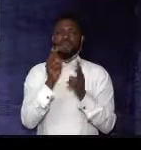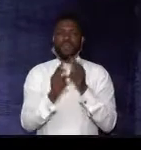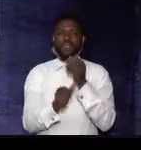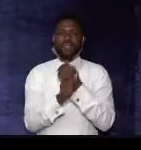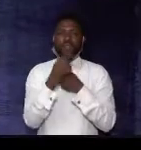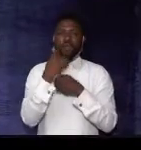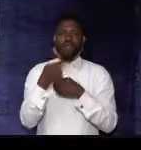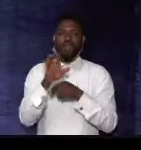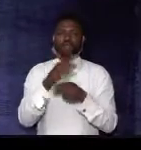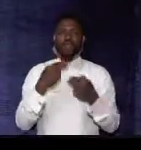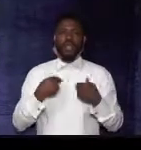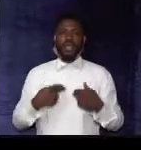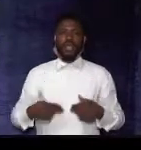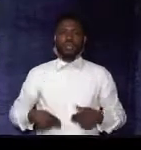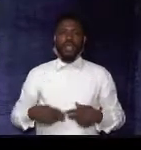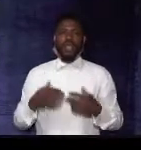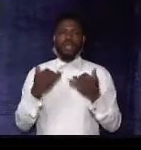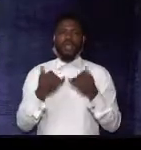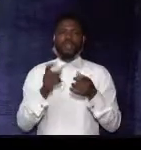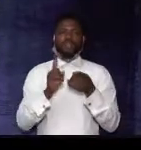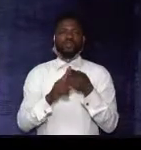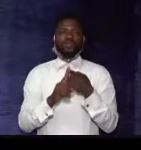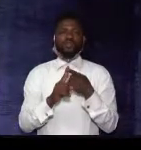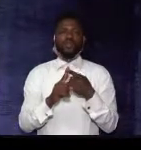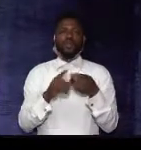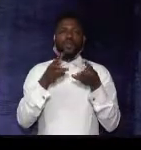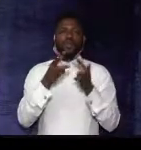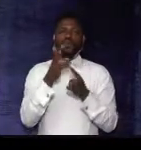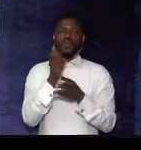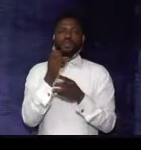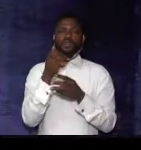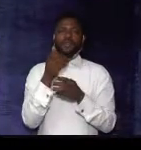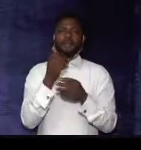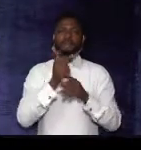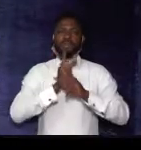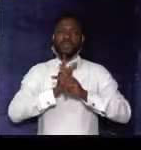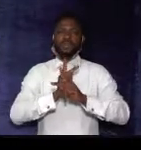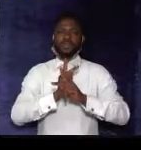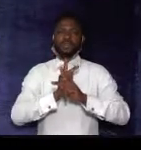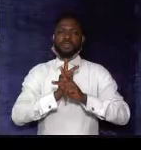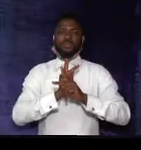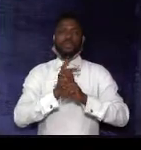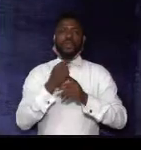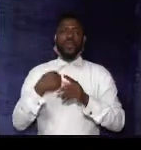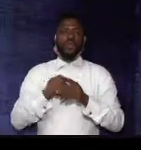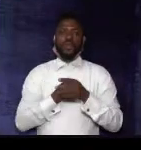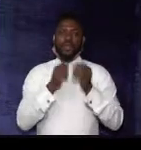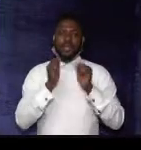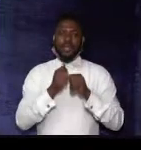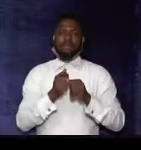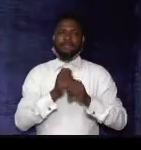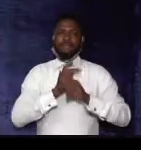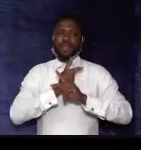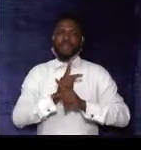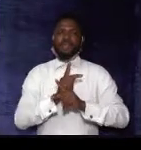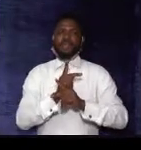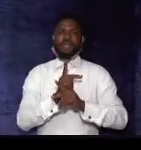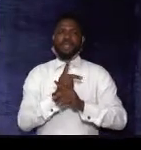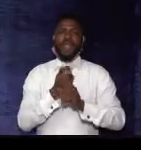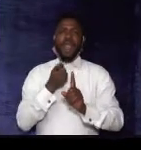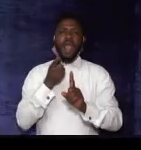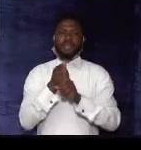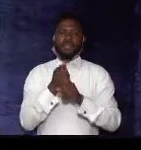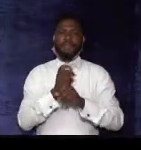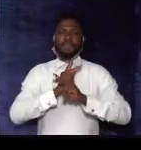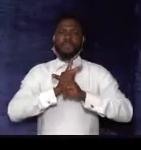dangerous for your health. Now let's move on now to ways or prevention, ways we can prevent